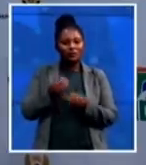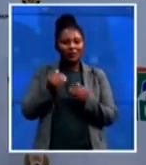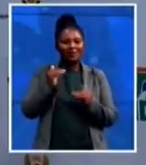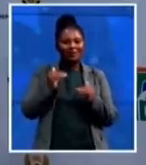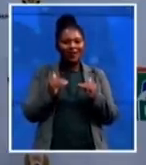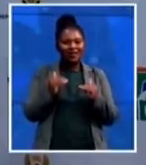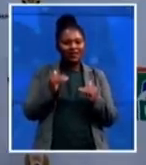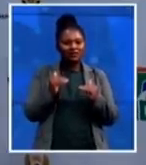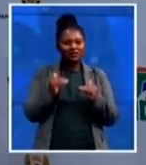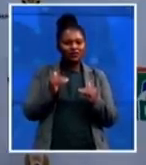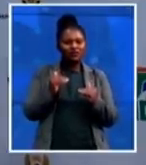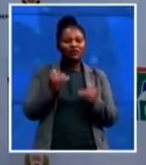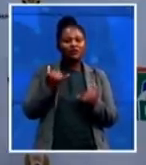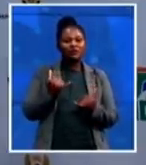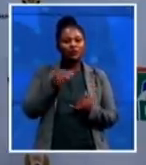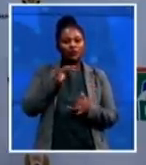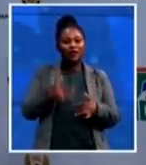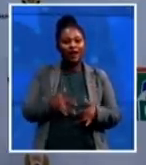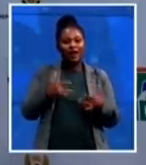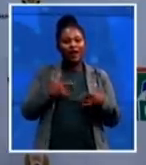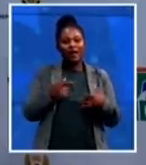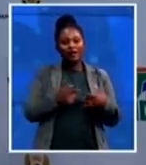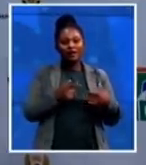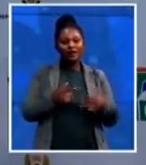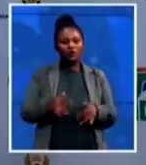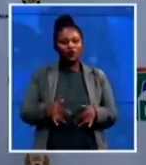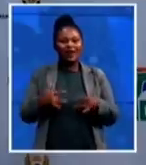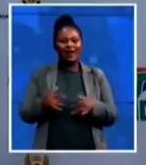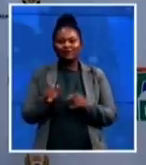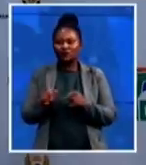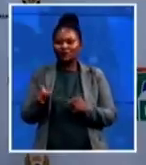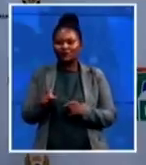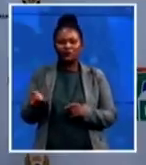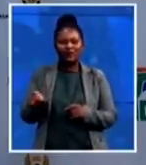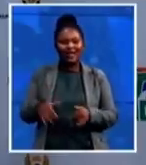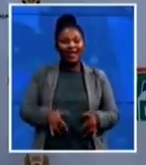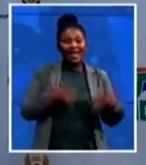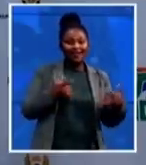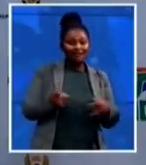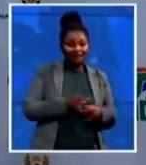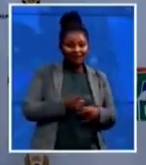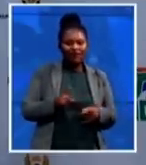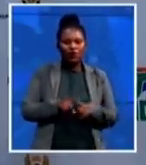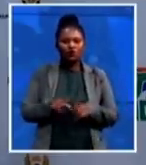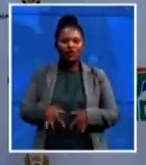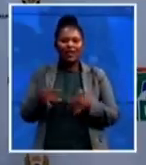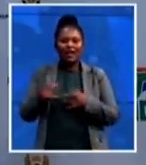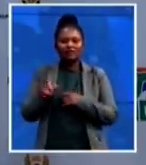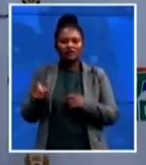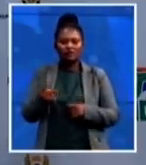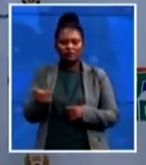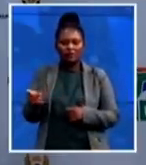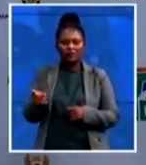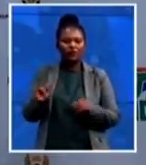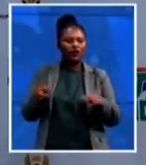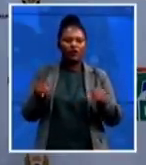livelihood and lives, because these are two sides of the same coin. If you don't strike a balance between the two, once